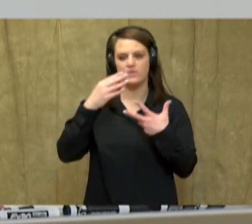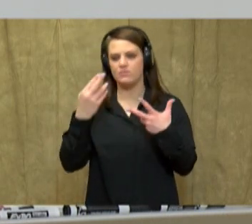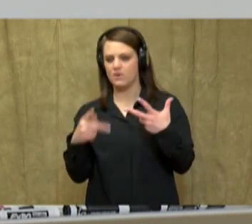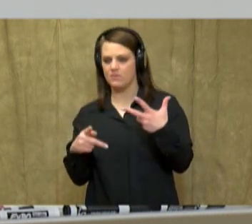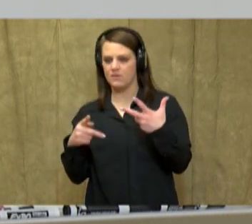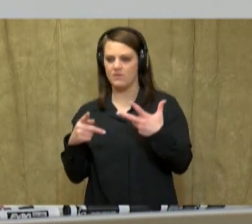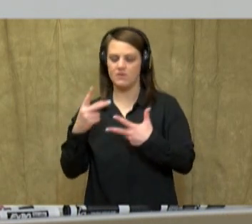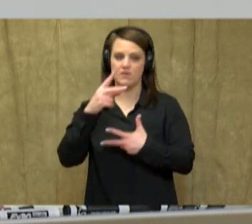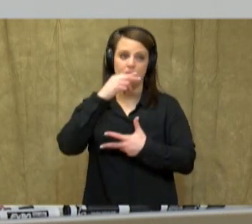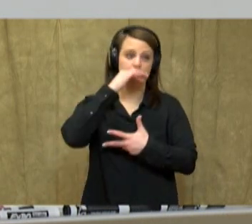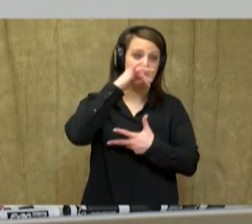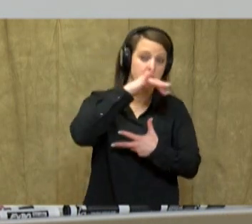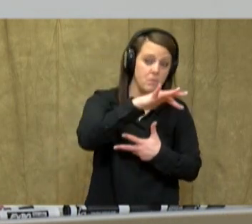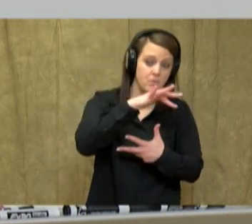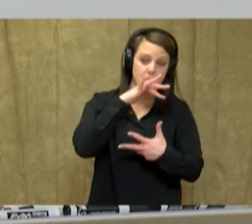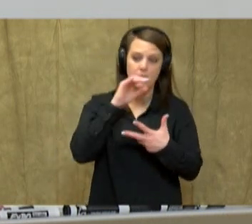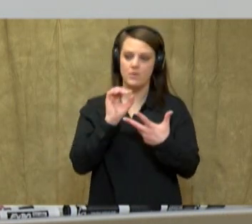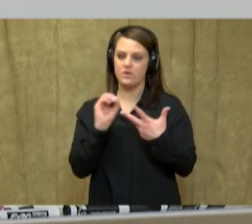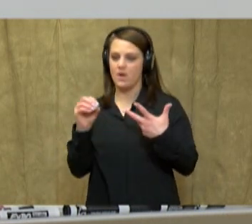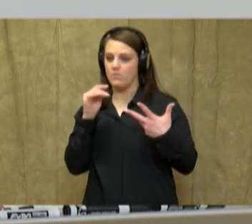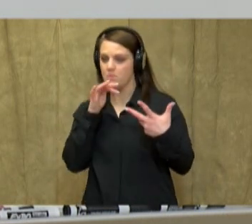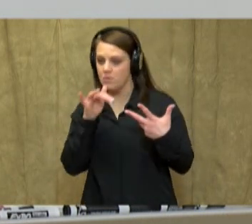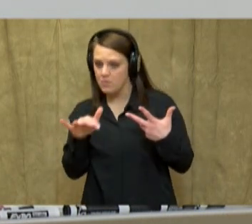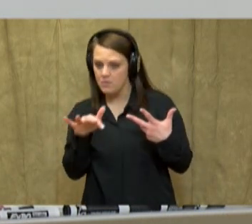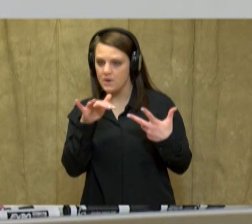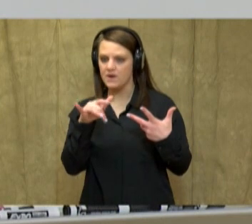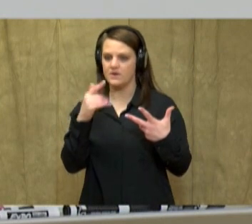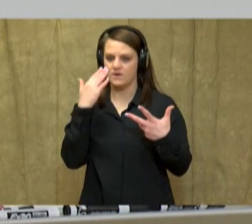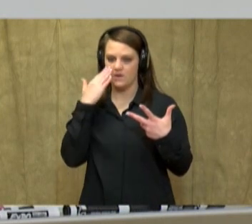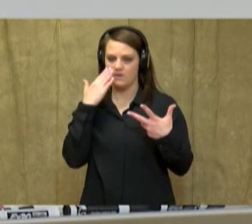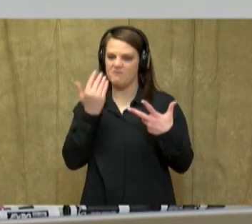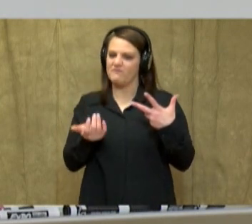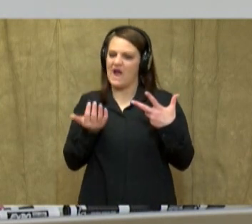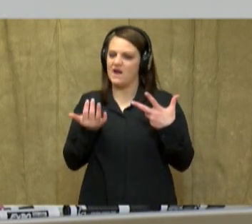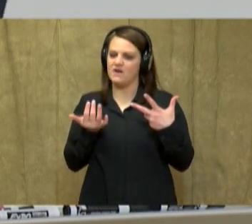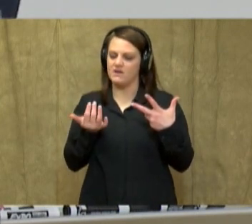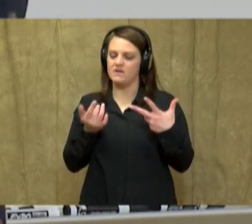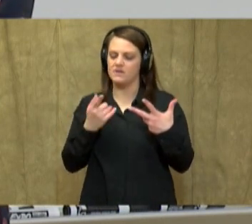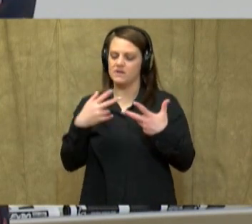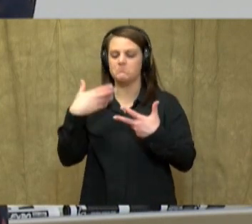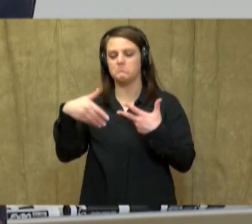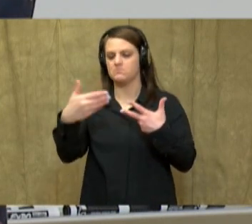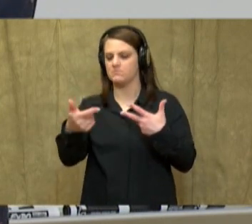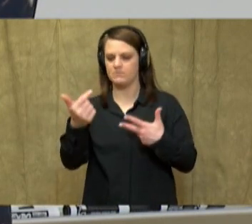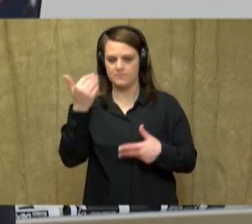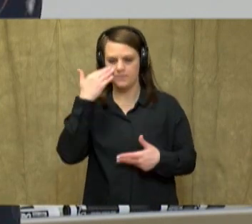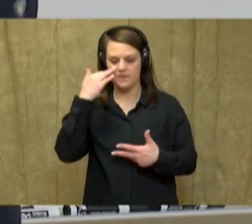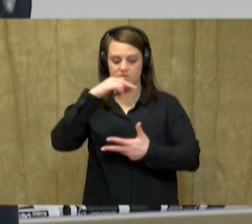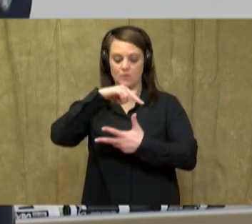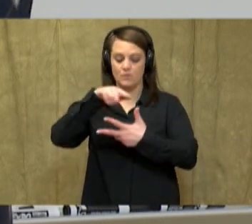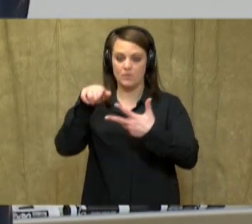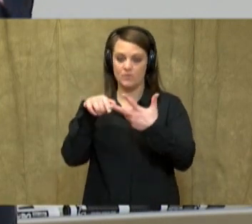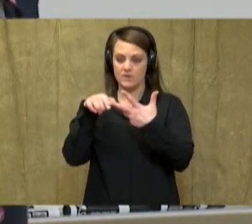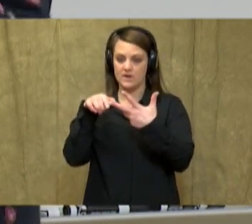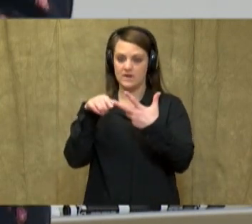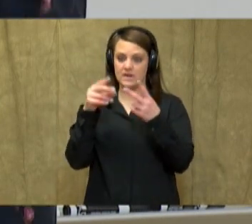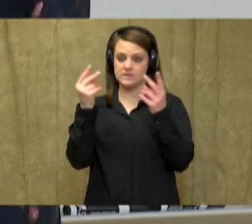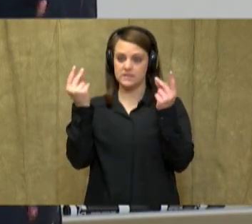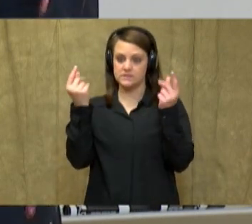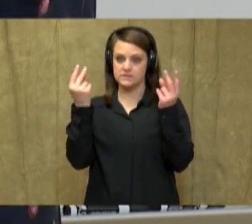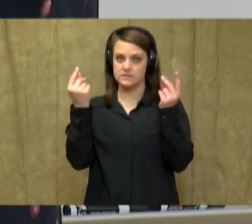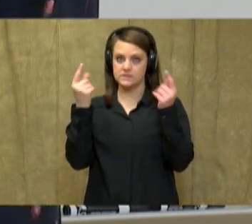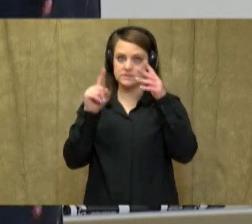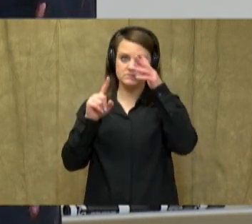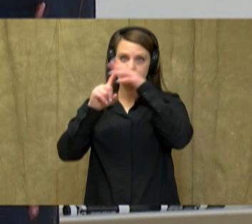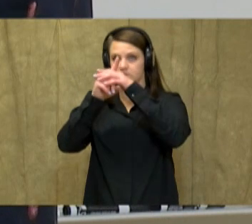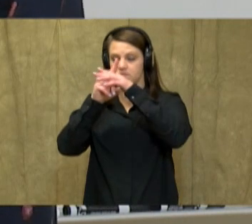strong fire, no fire, medium fire, so on, okay? If you see those 3 traits, ding, ding, you